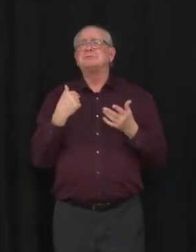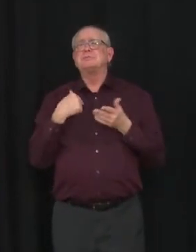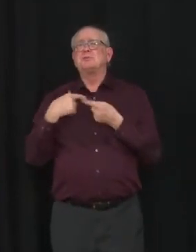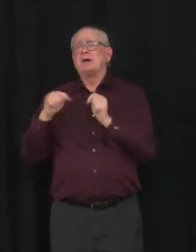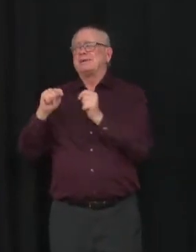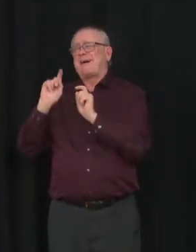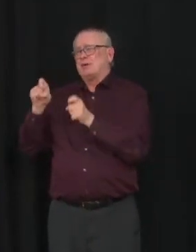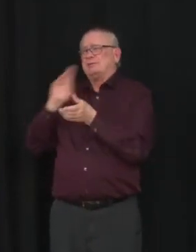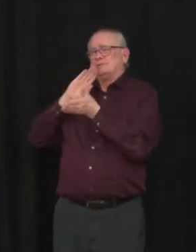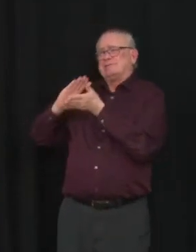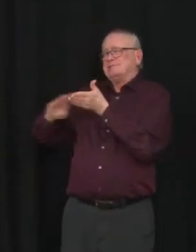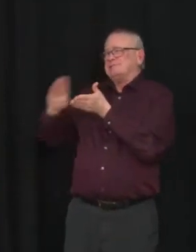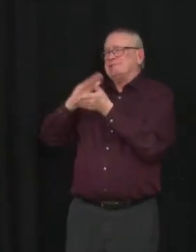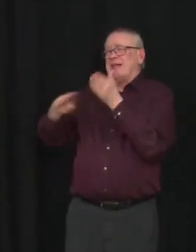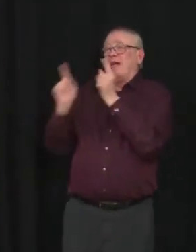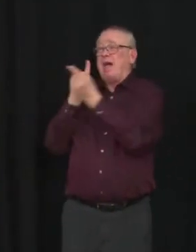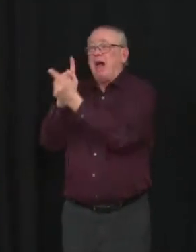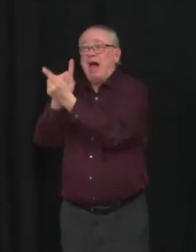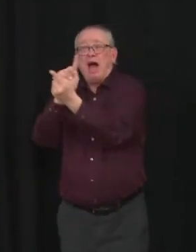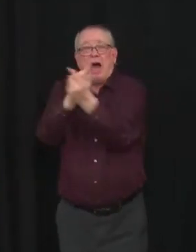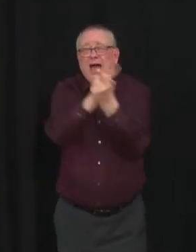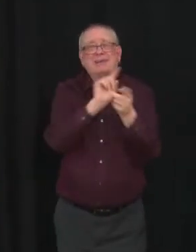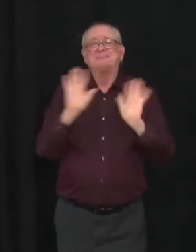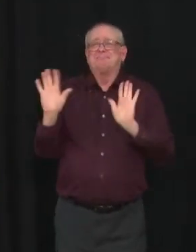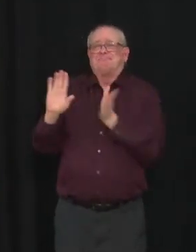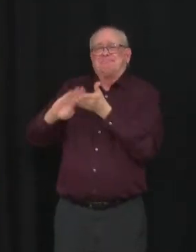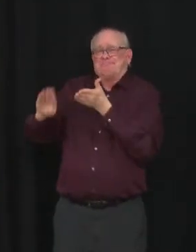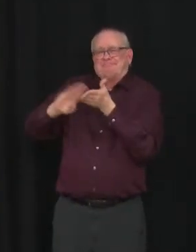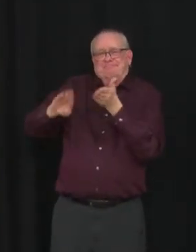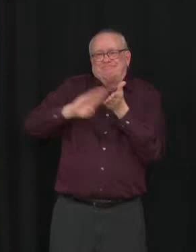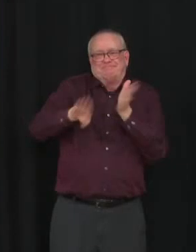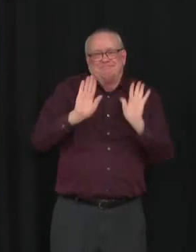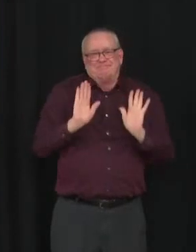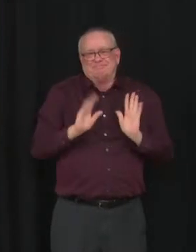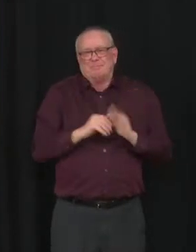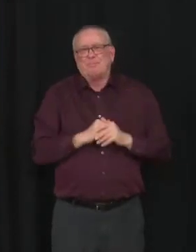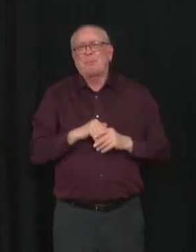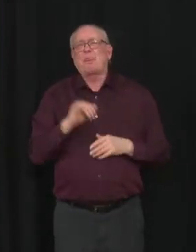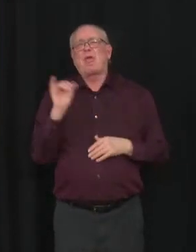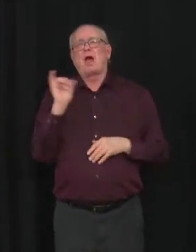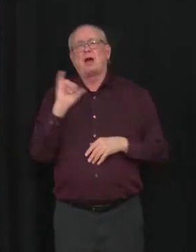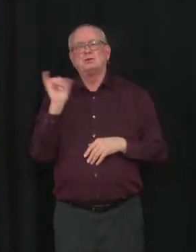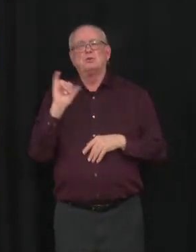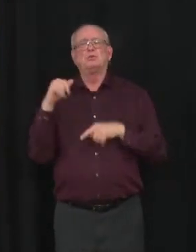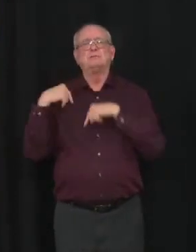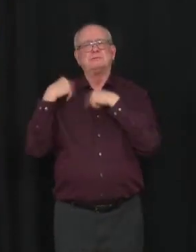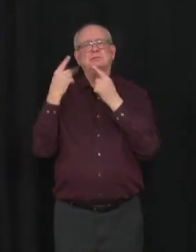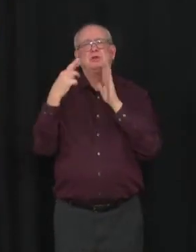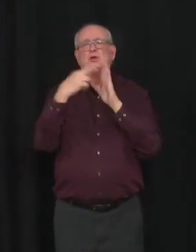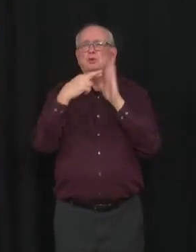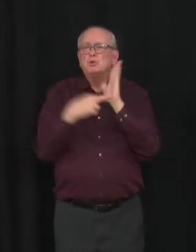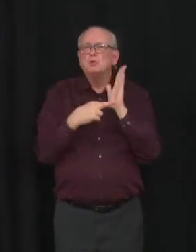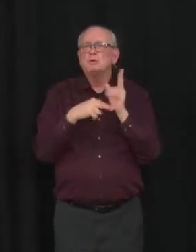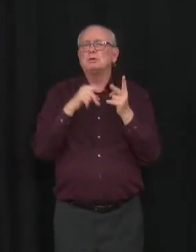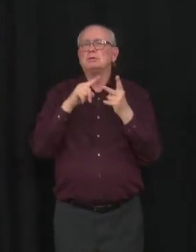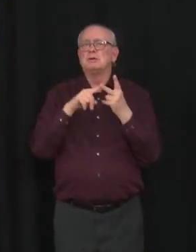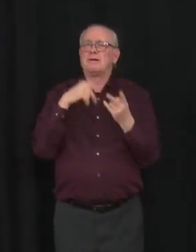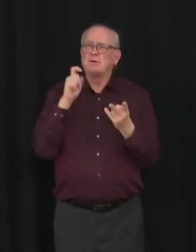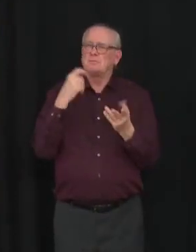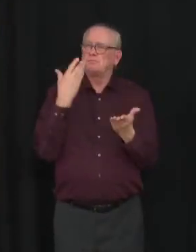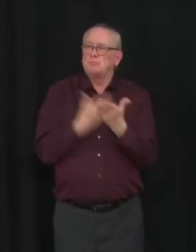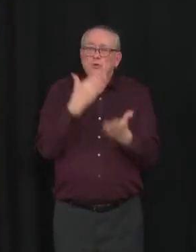in addition to the public health measures already in place, including the restriction exemption program, capacity limits for